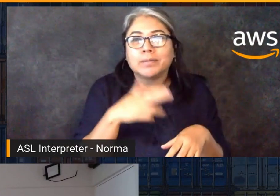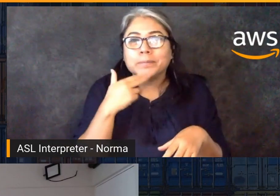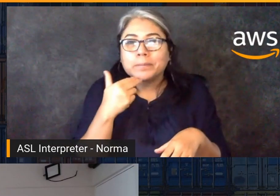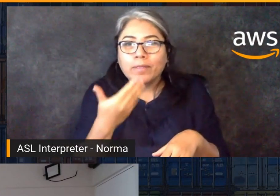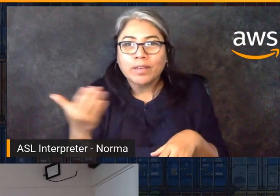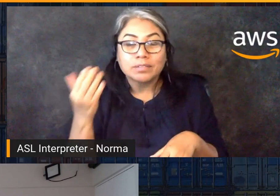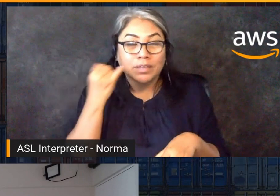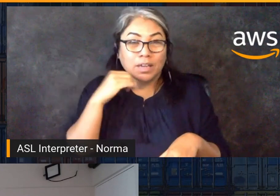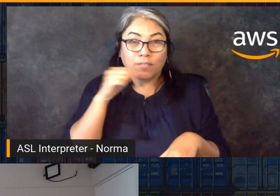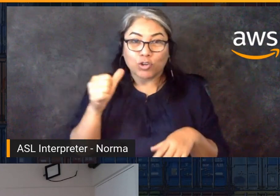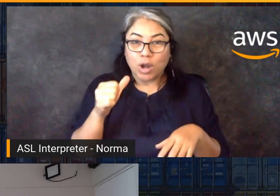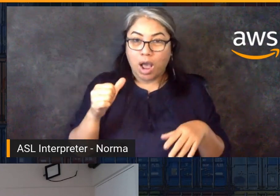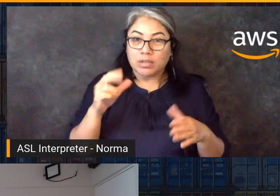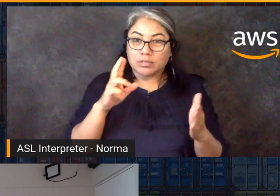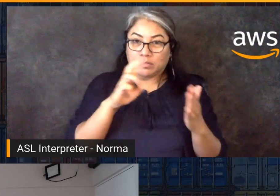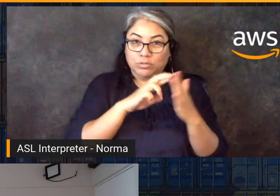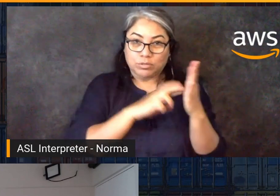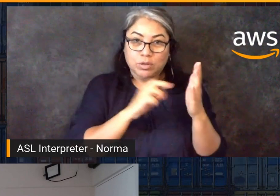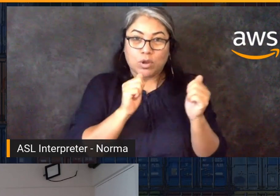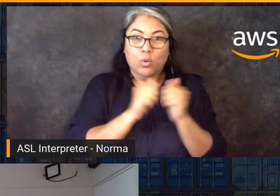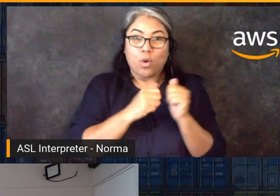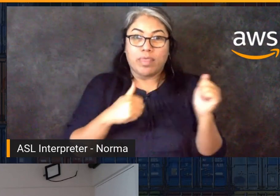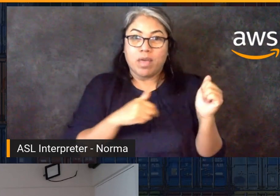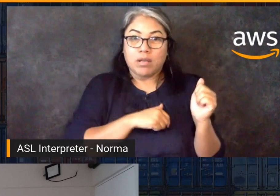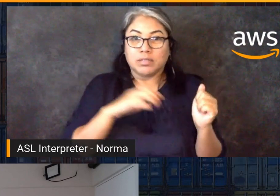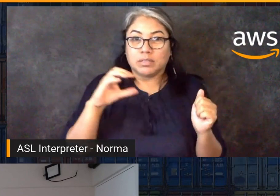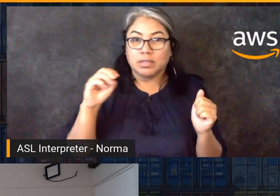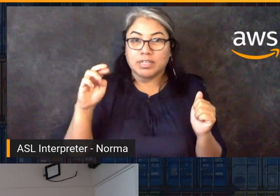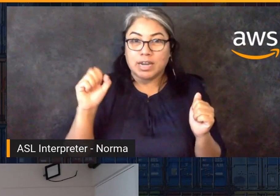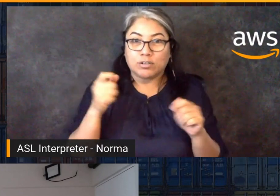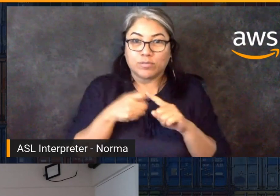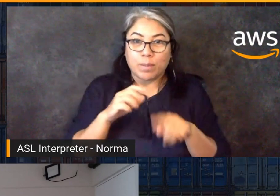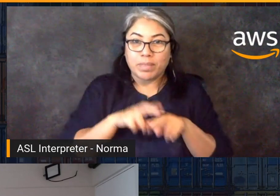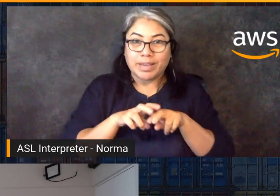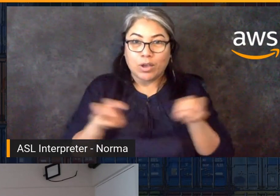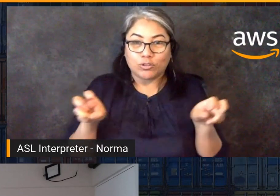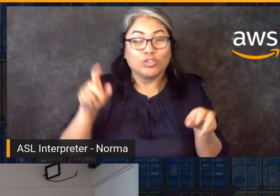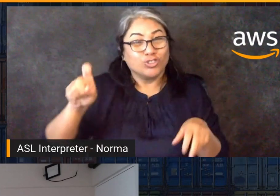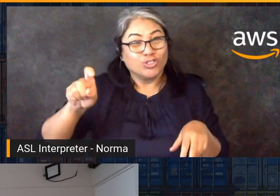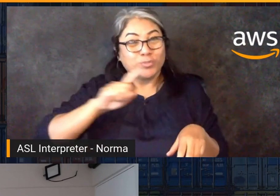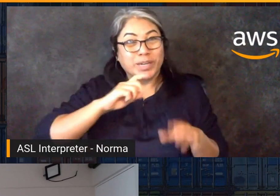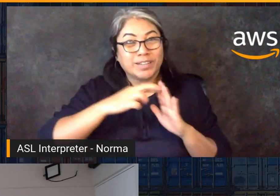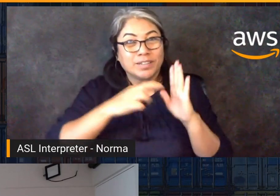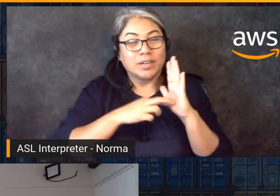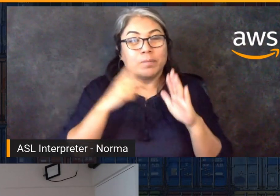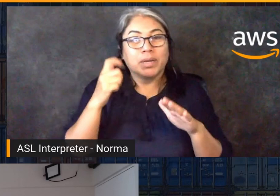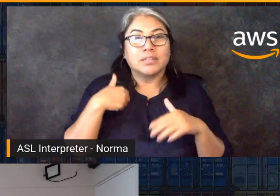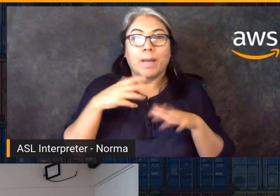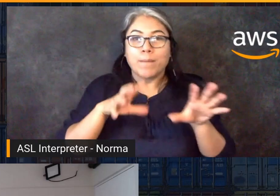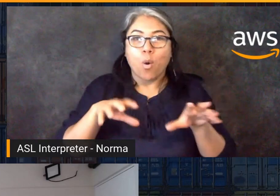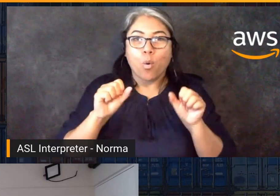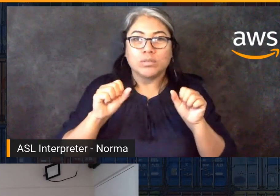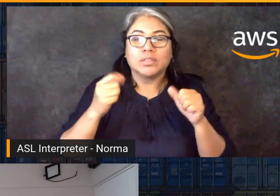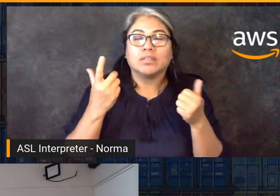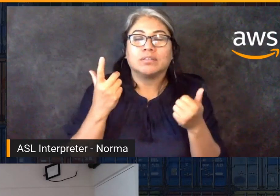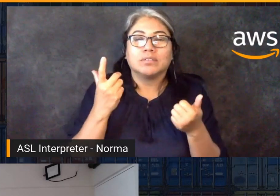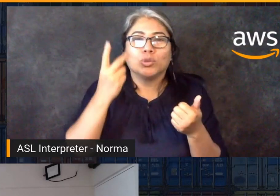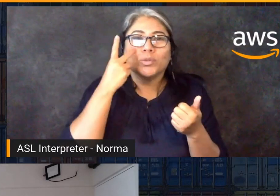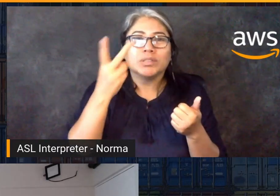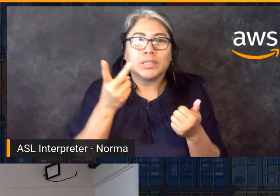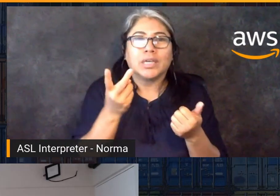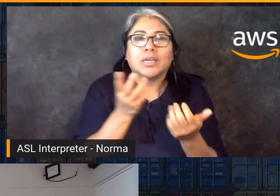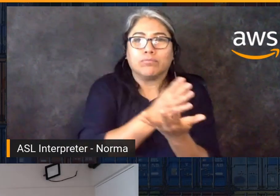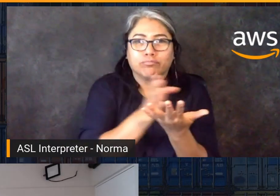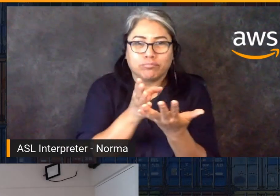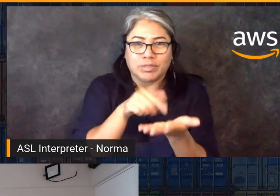to Containers from the Couch yet, you should because I'm posting them all there. We have a few more. You'll probably see more in the break throughout this week.